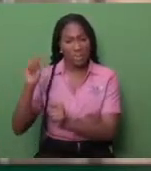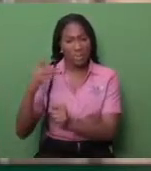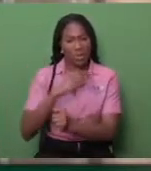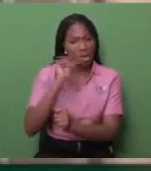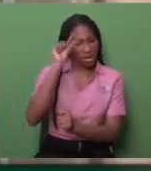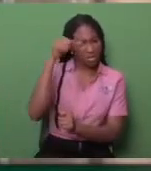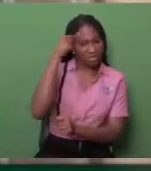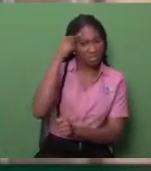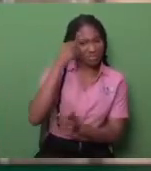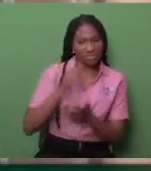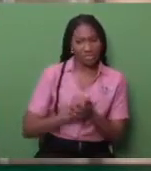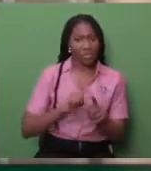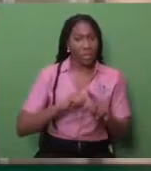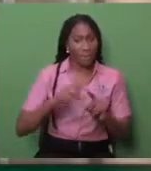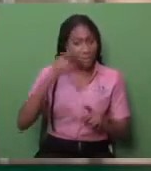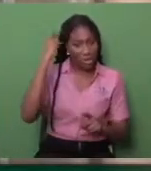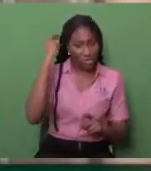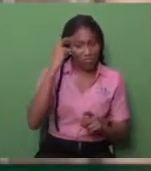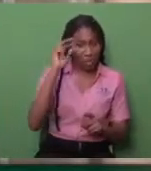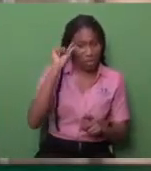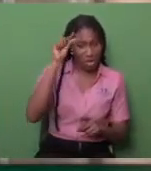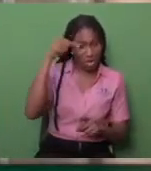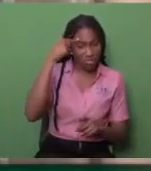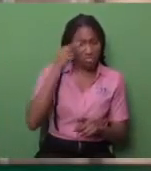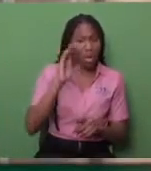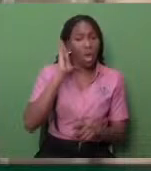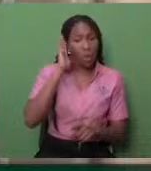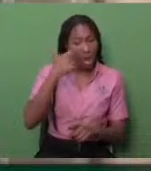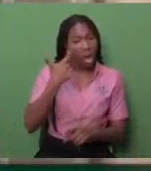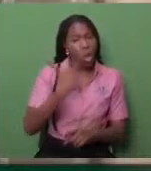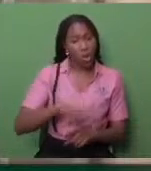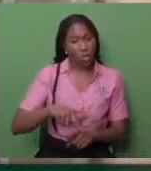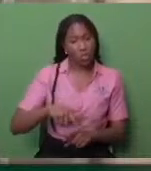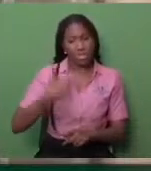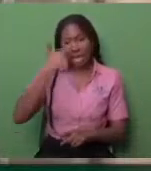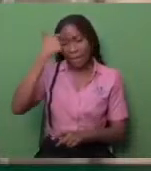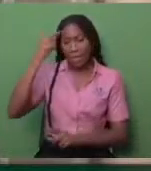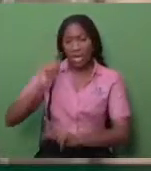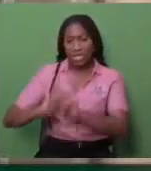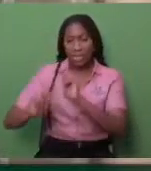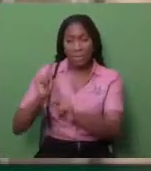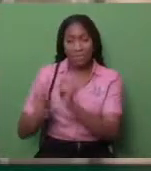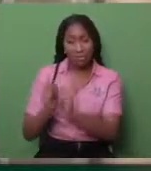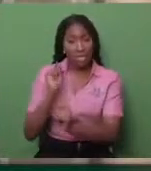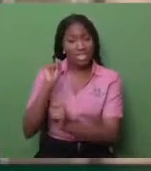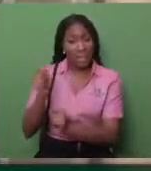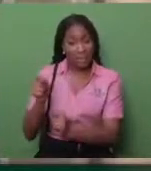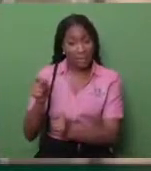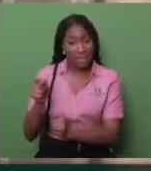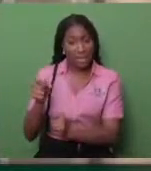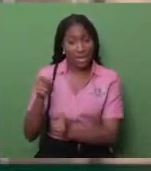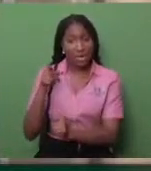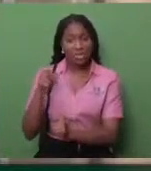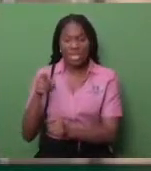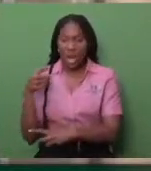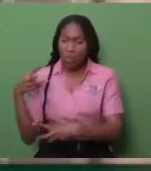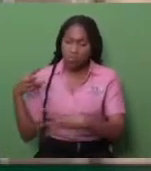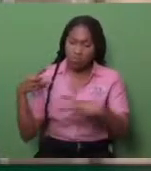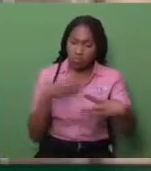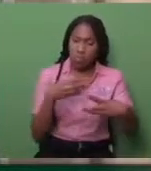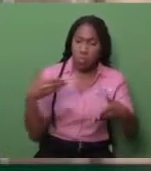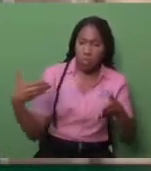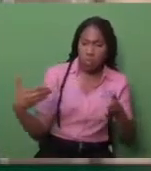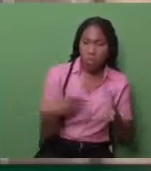the PNM, the Rowley-led government, will lose because the people of Trinidad and Tobago have declared war on the PNM.